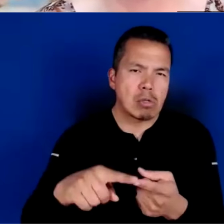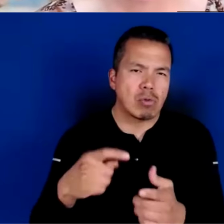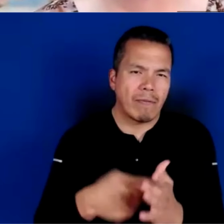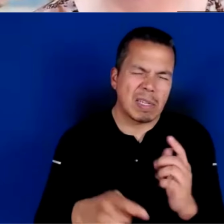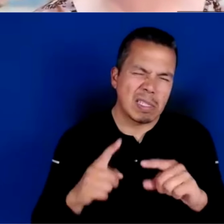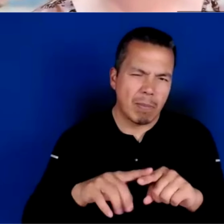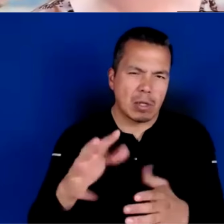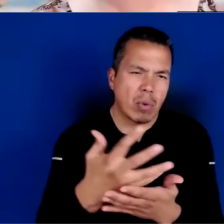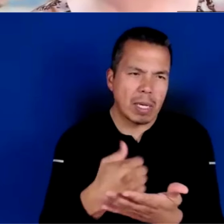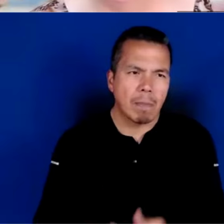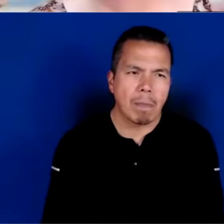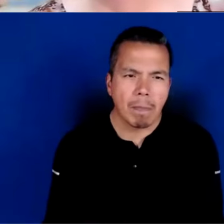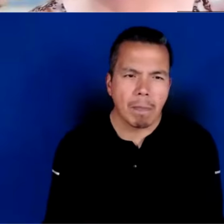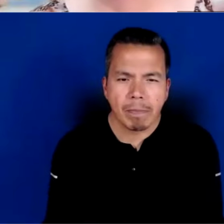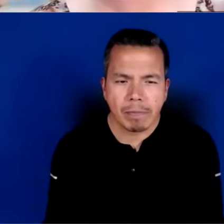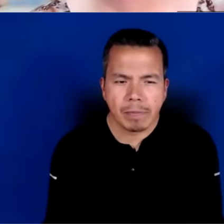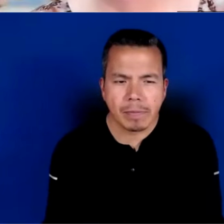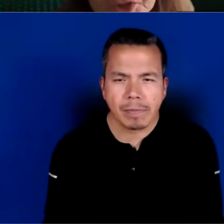on your income.